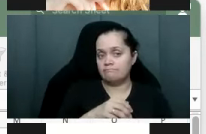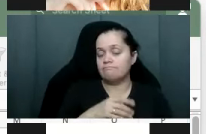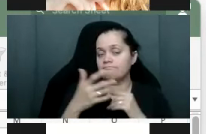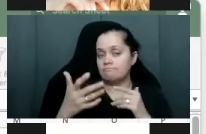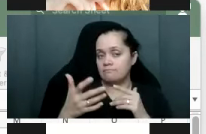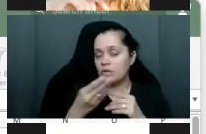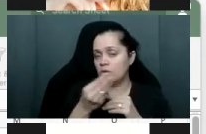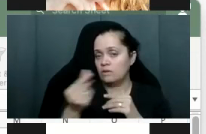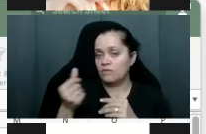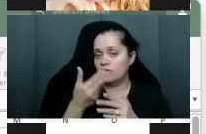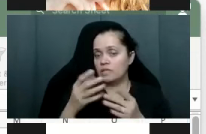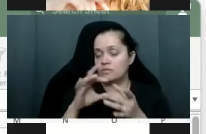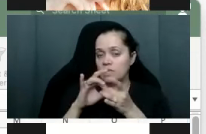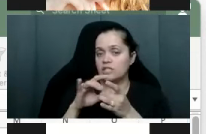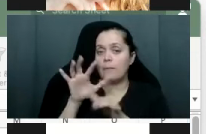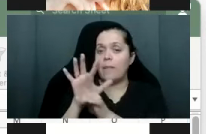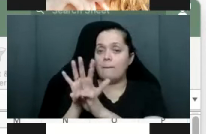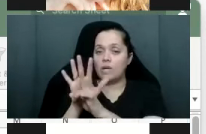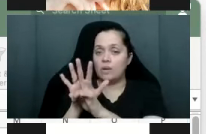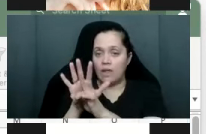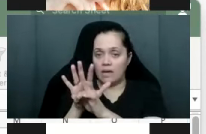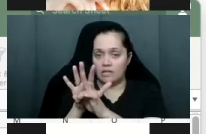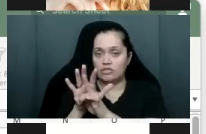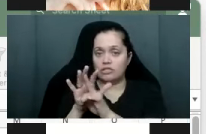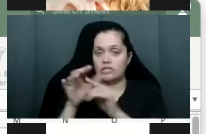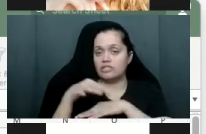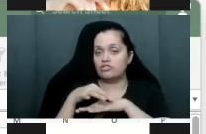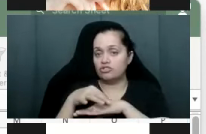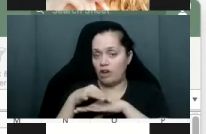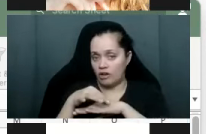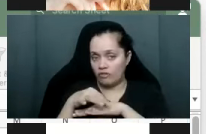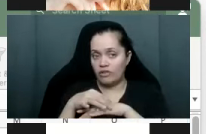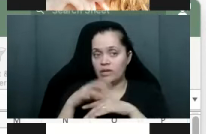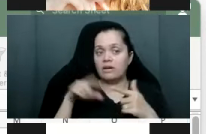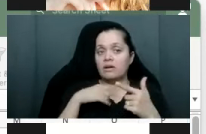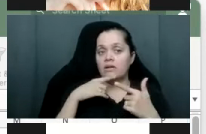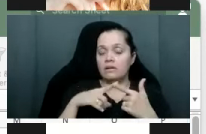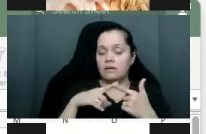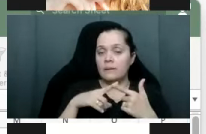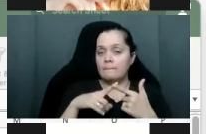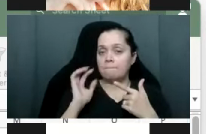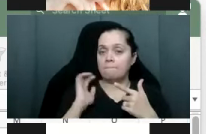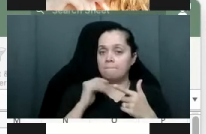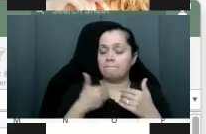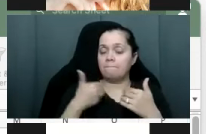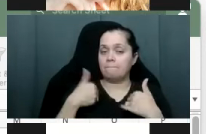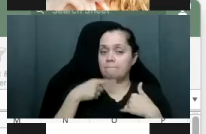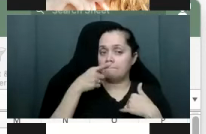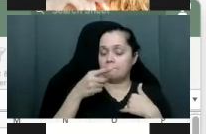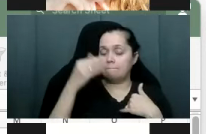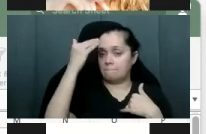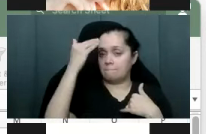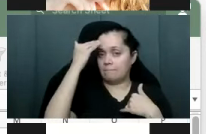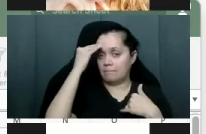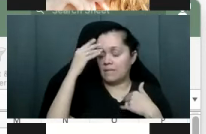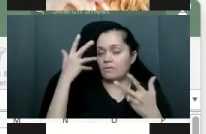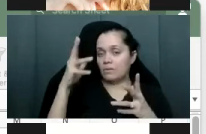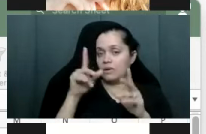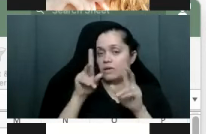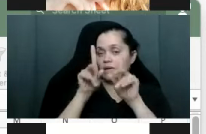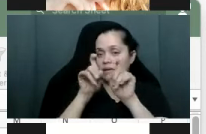few things about population geography so that we can have that knowledge when we examine